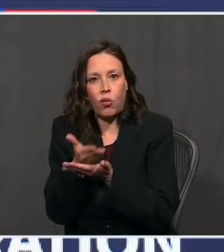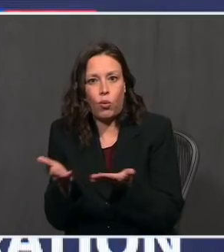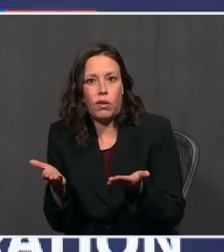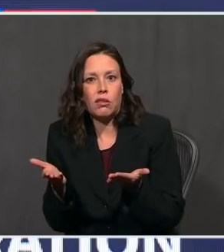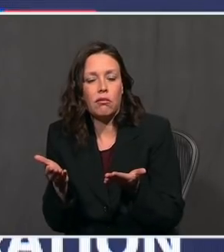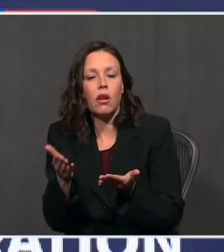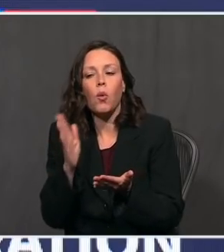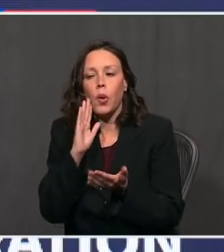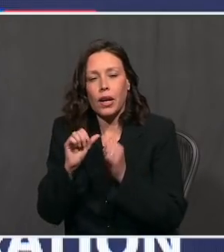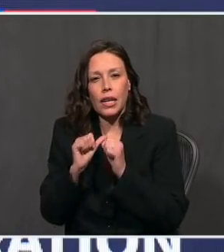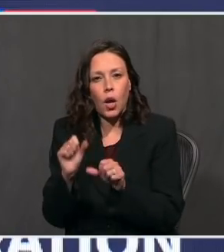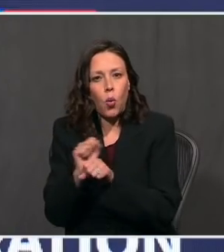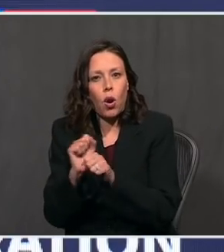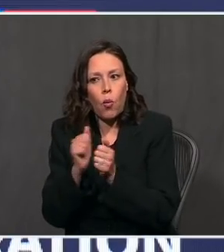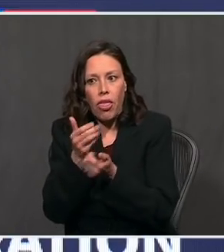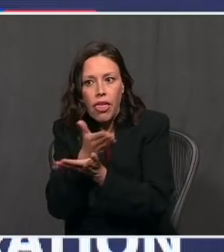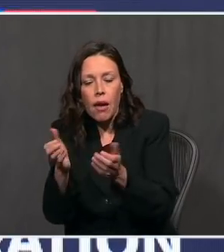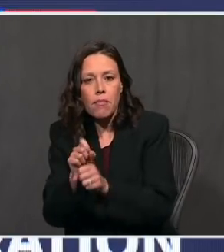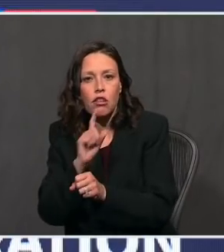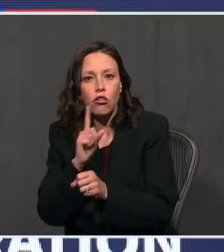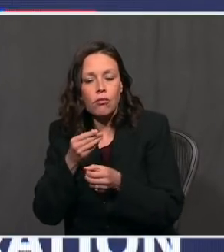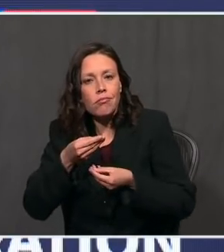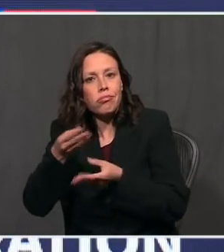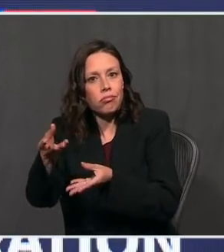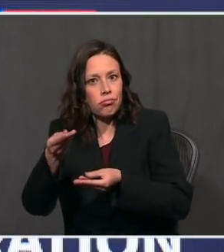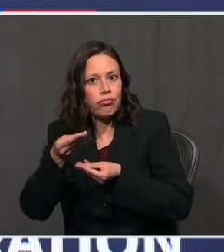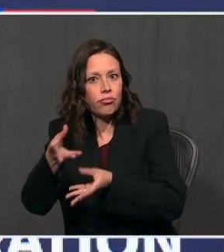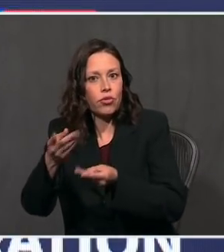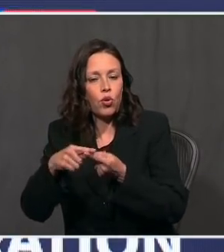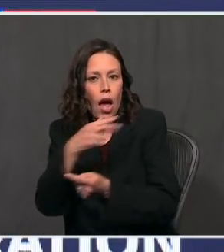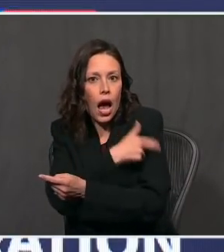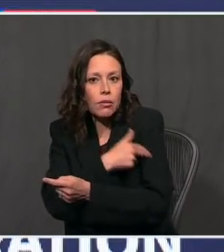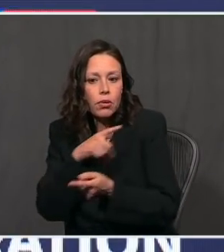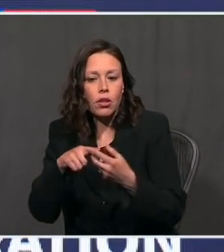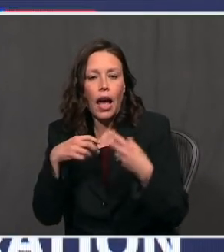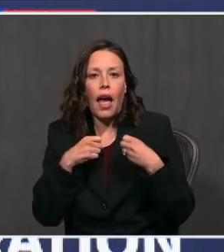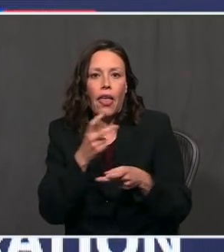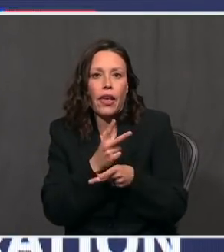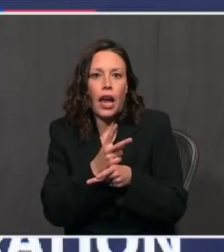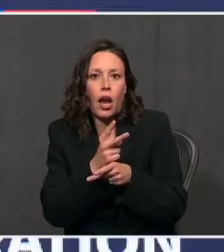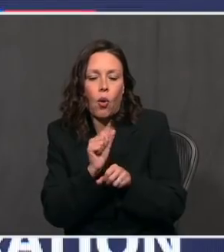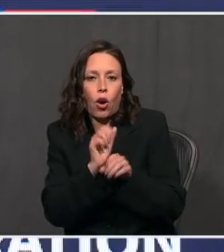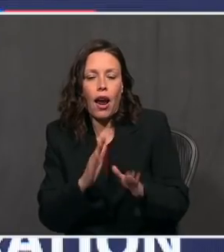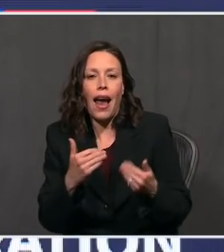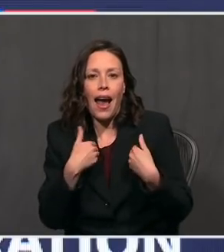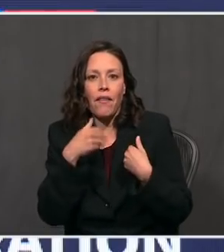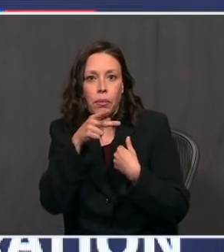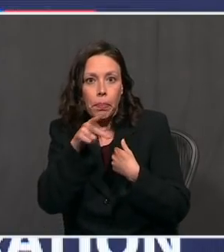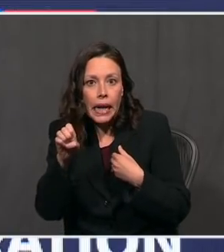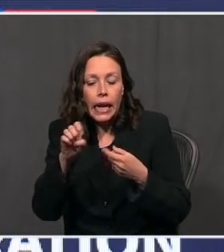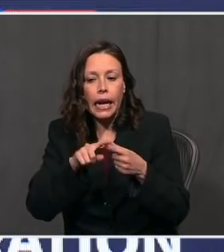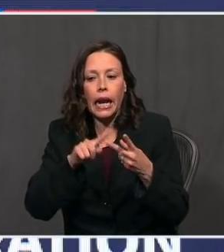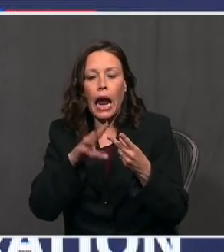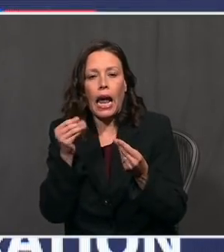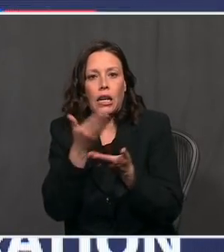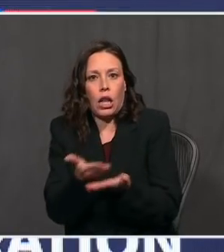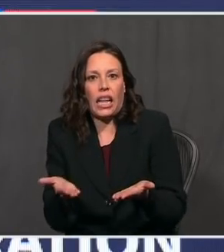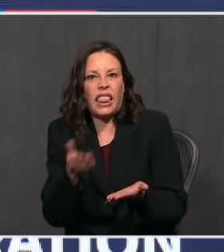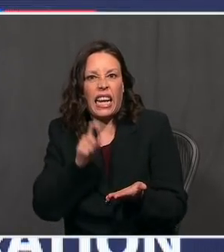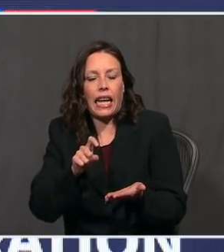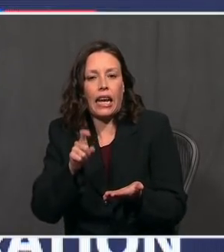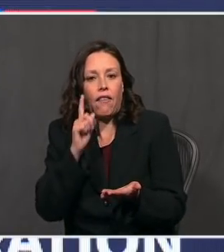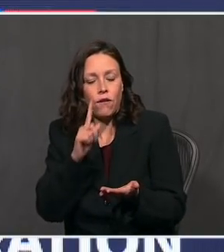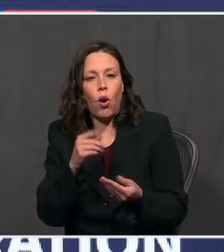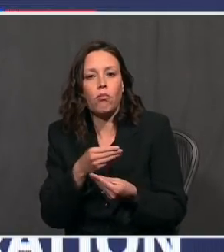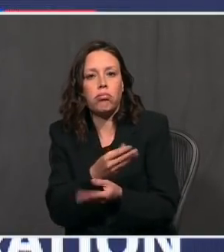continue to work around the clock to make sure our hospitals and our healthcare workers have the PPE and supplies they need to